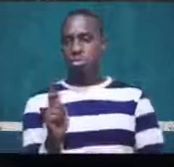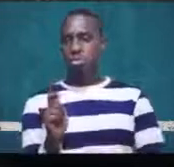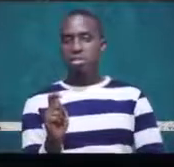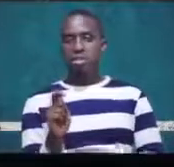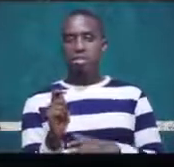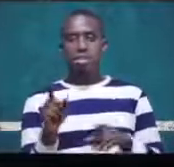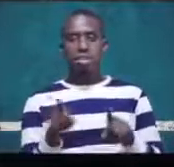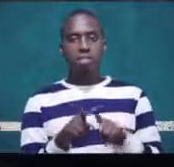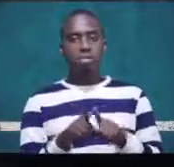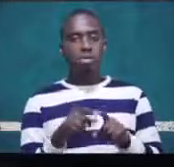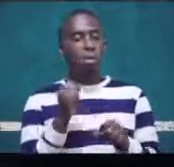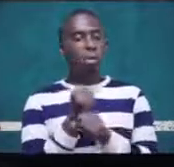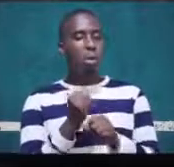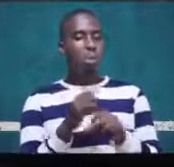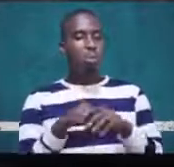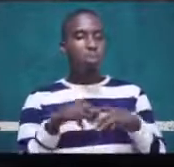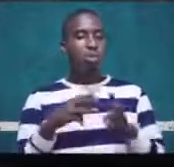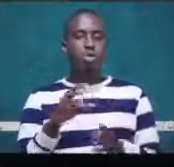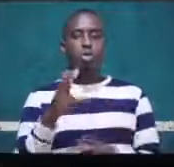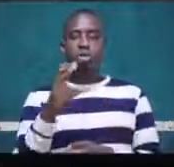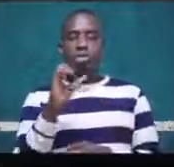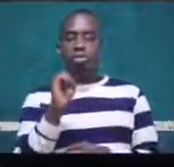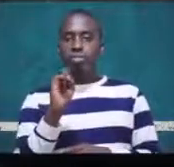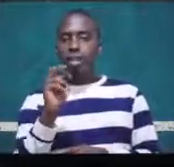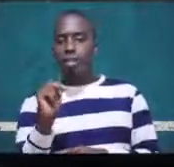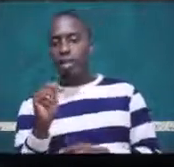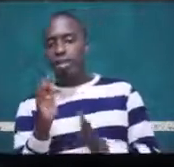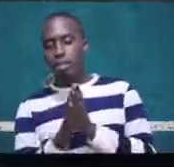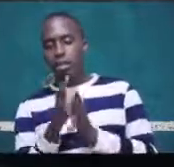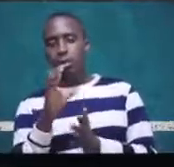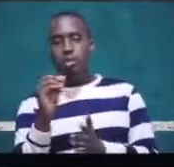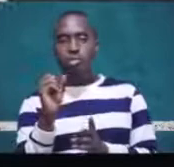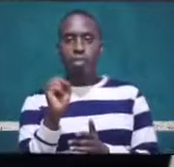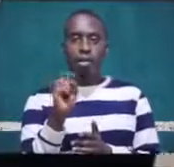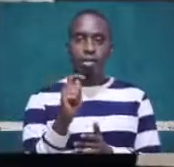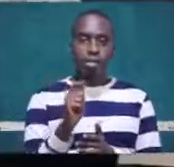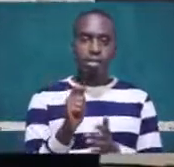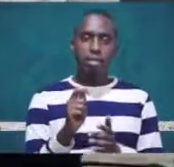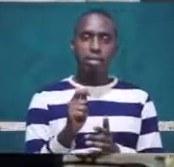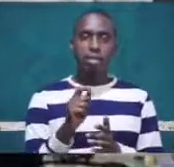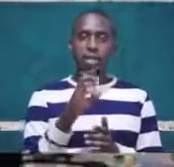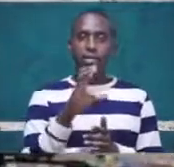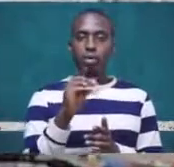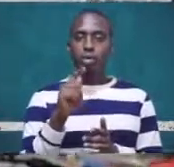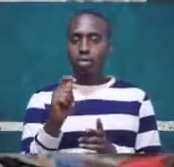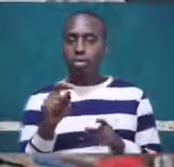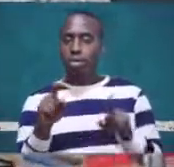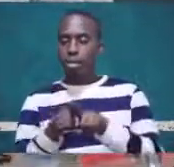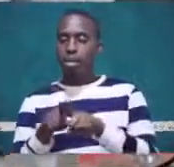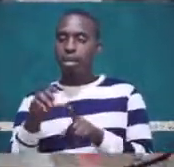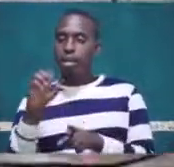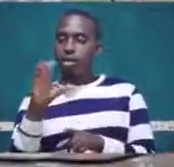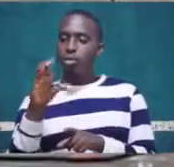So you express the cotangent in terms of sine, cosine, as cotangent is equal to cosine x divided by sine